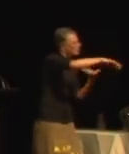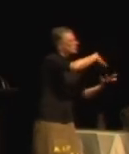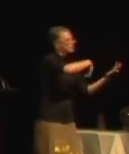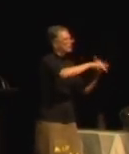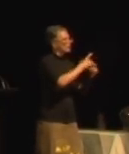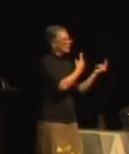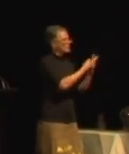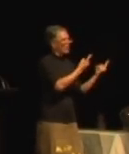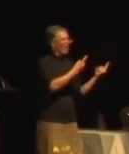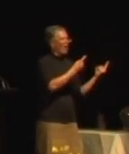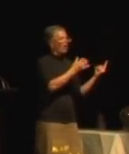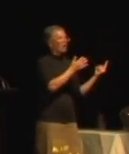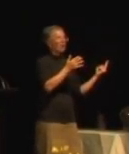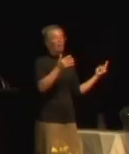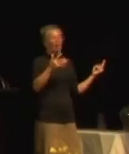year.